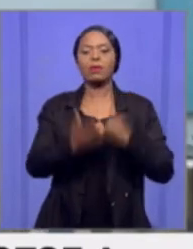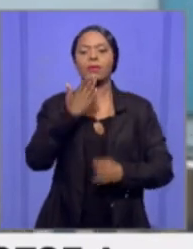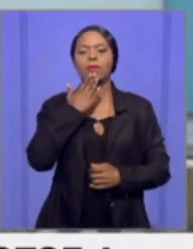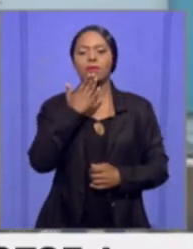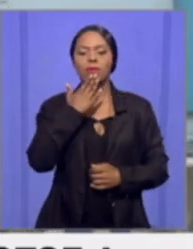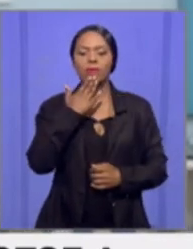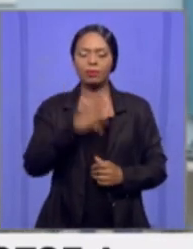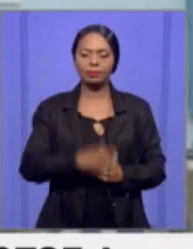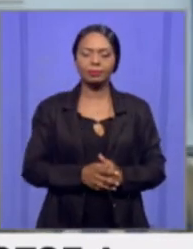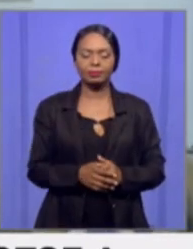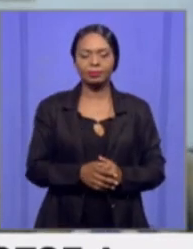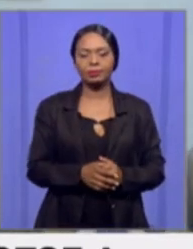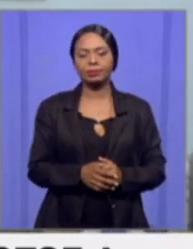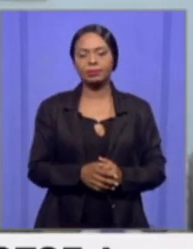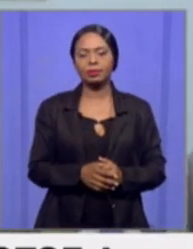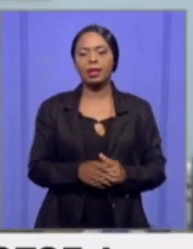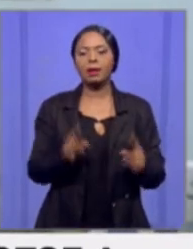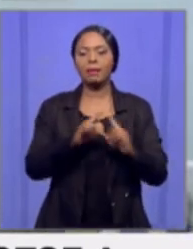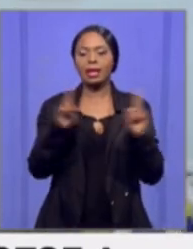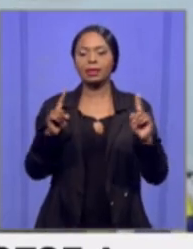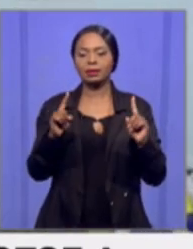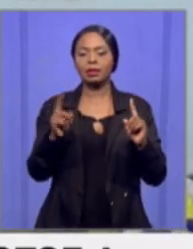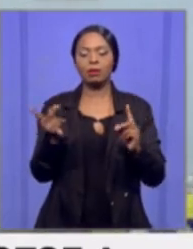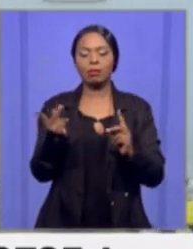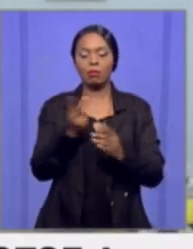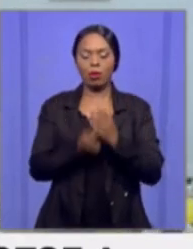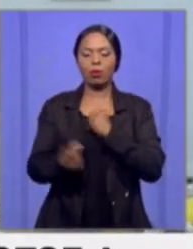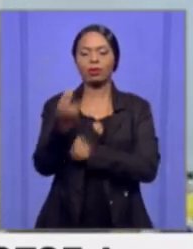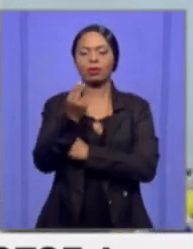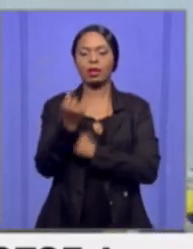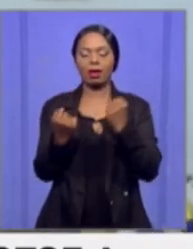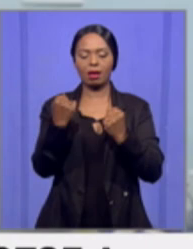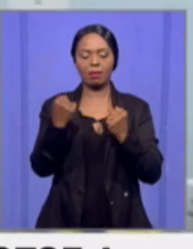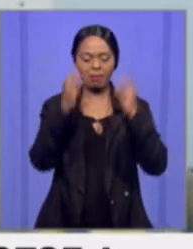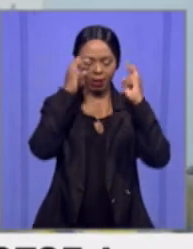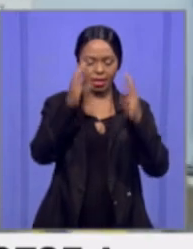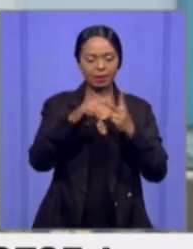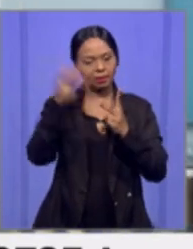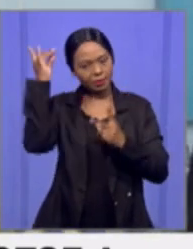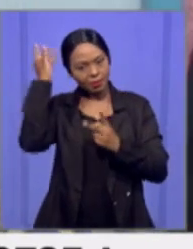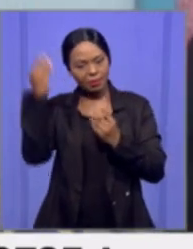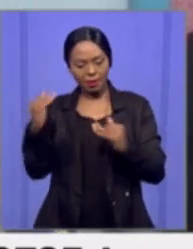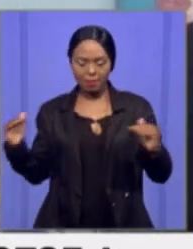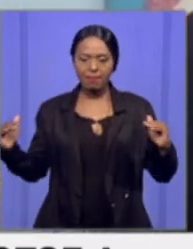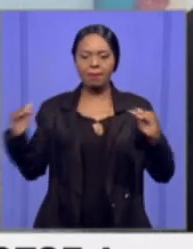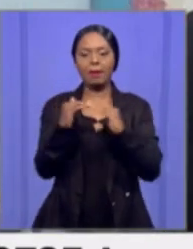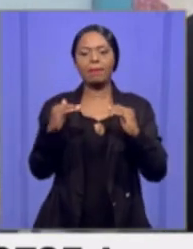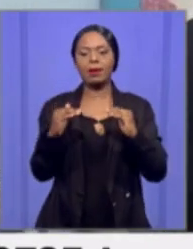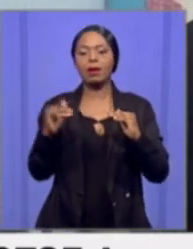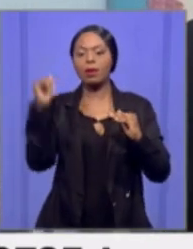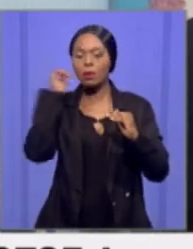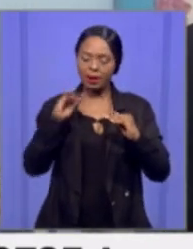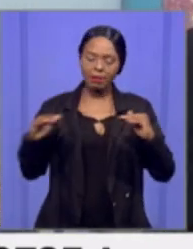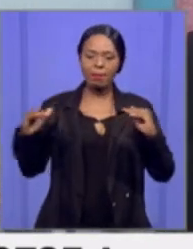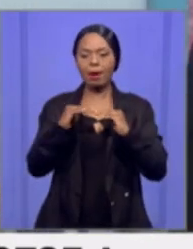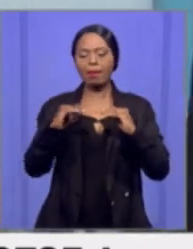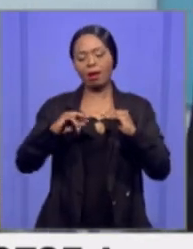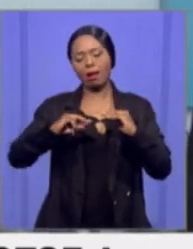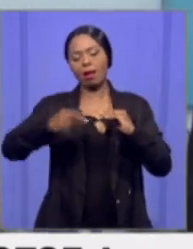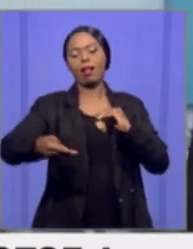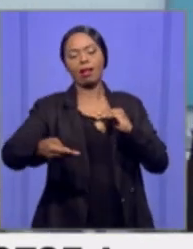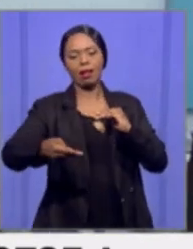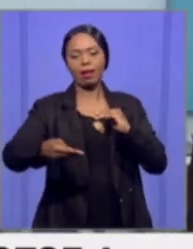collision. Usually with head-on collisions, somebody leaves his space and drives on the other lane, and that leads to head-on